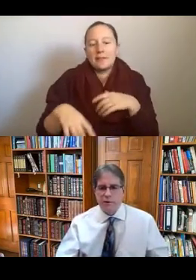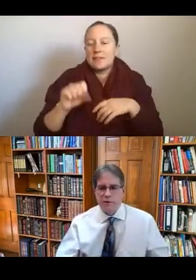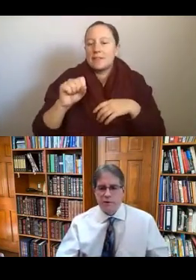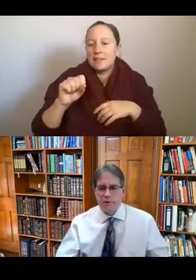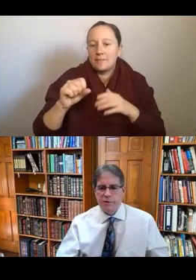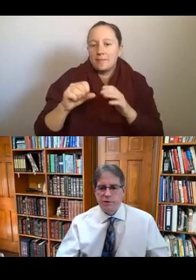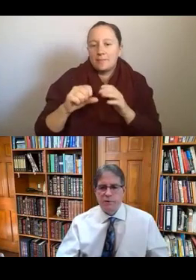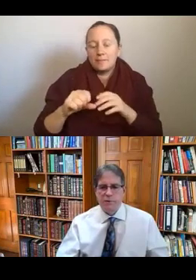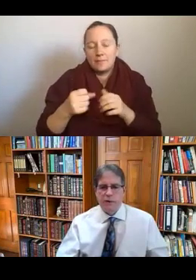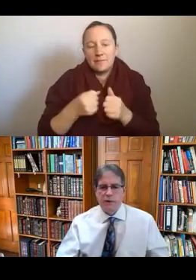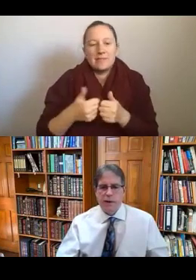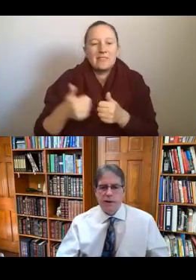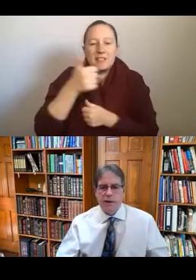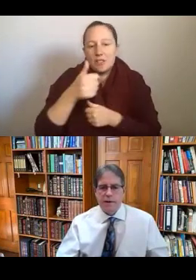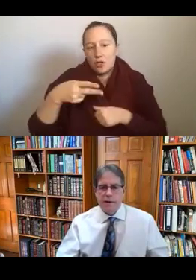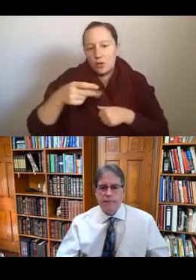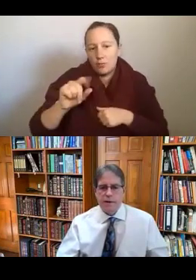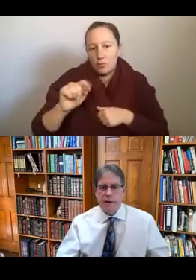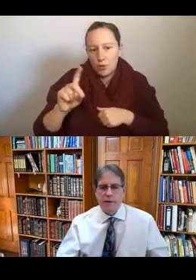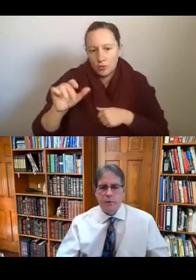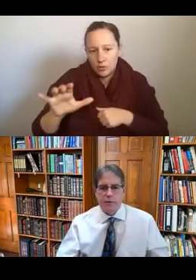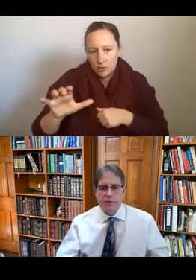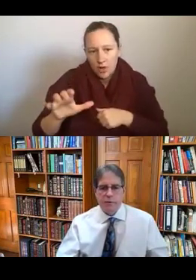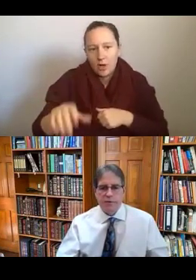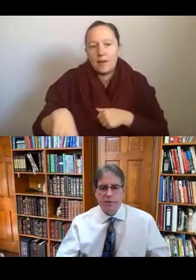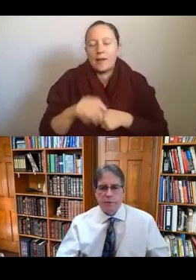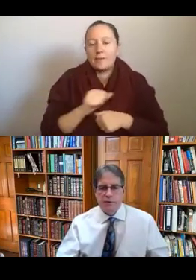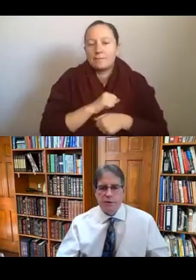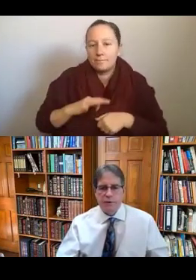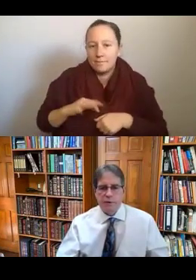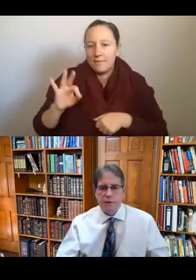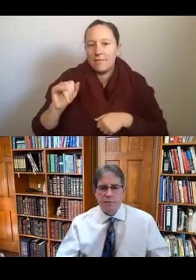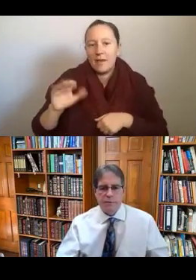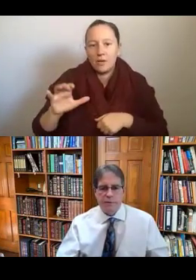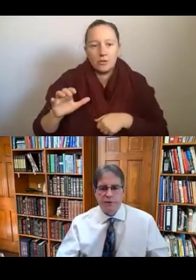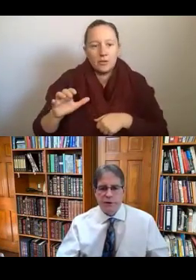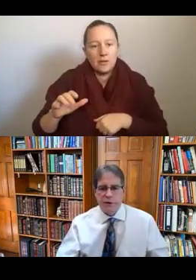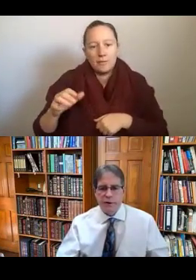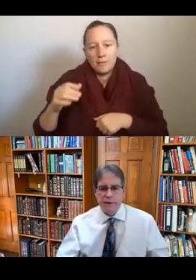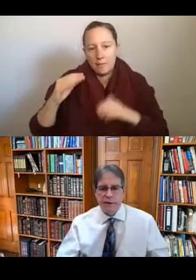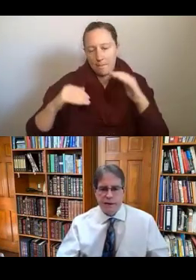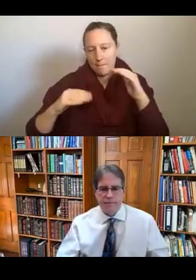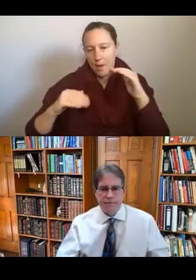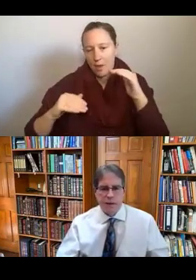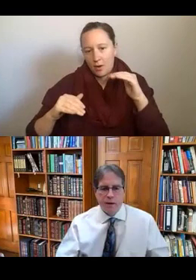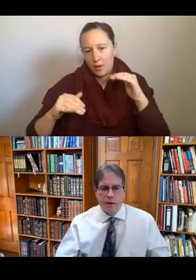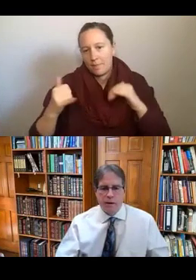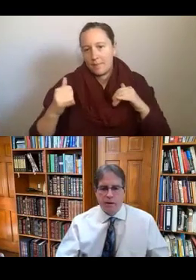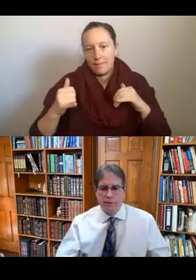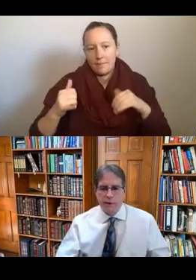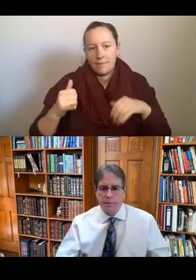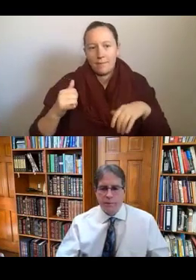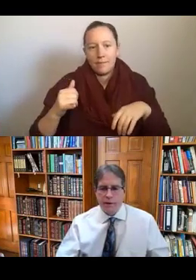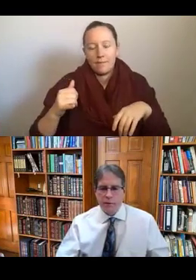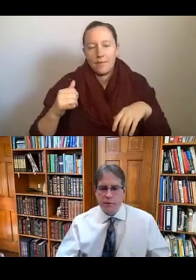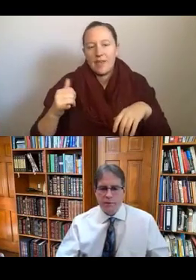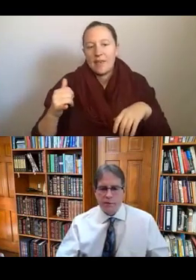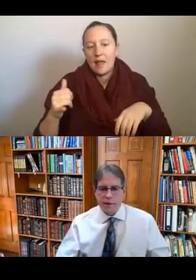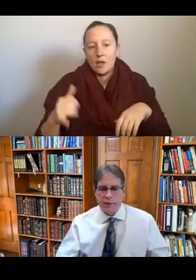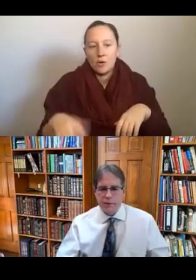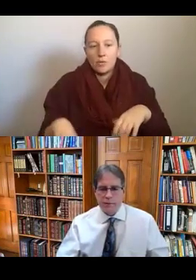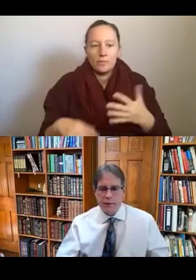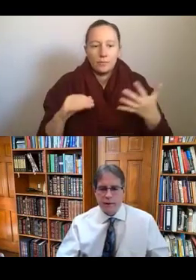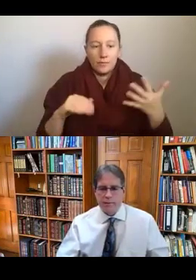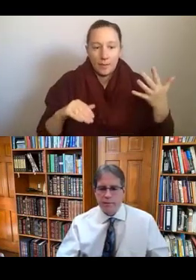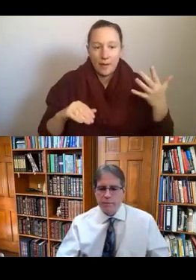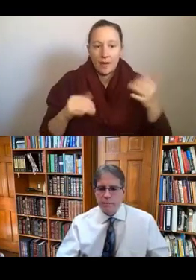you see this list of yellow highlighted K awards. And those are the ones that I'm going to be focusing on today. The independent ones are